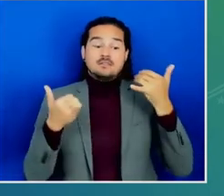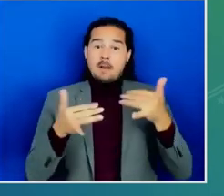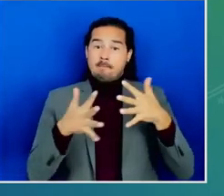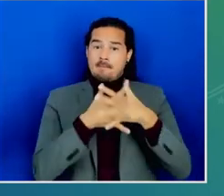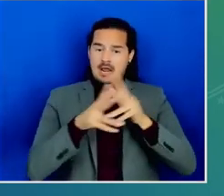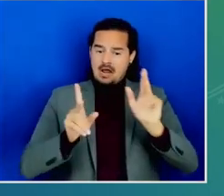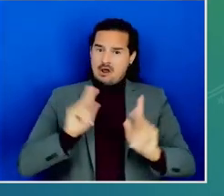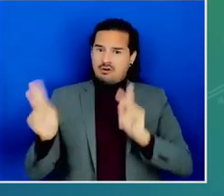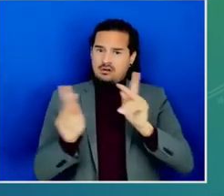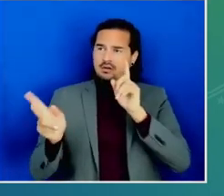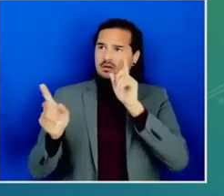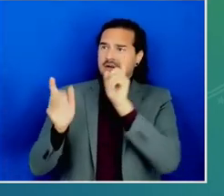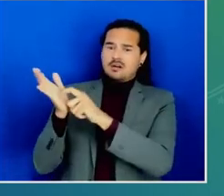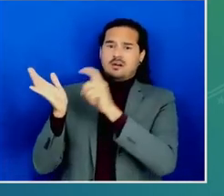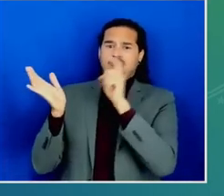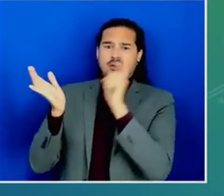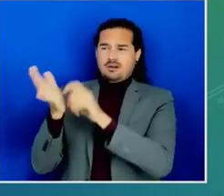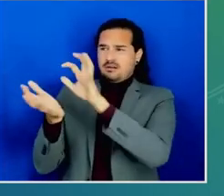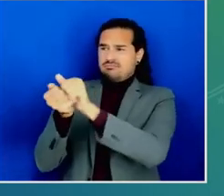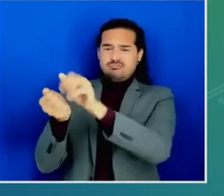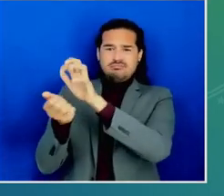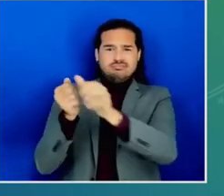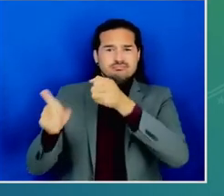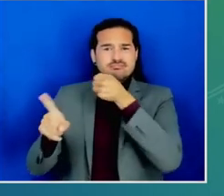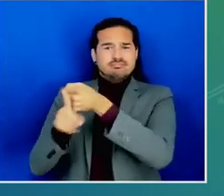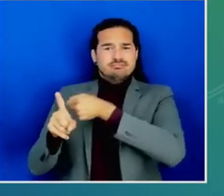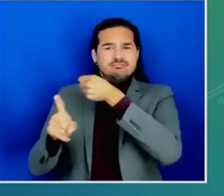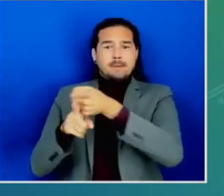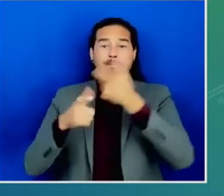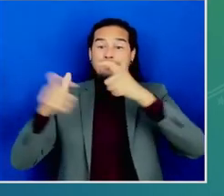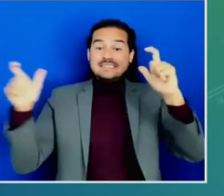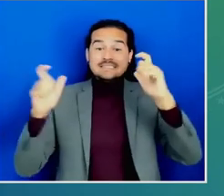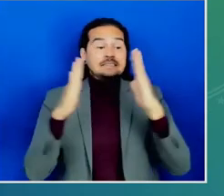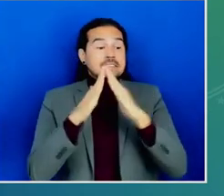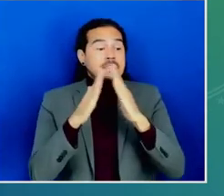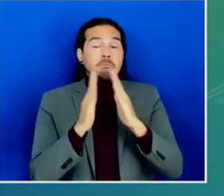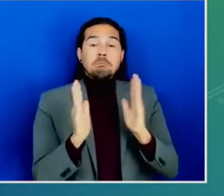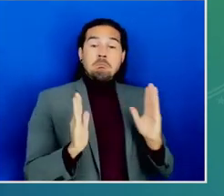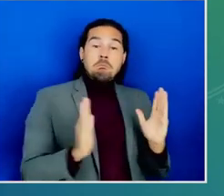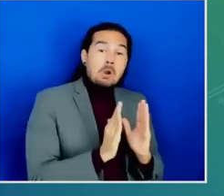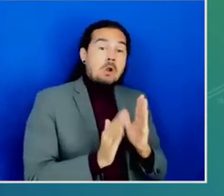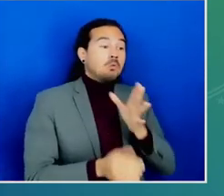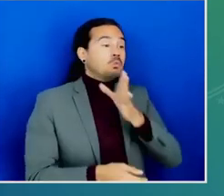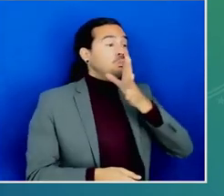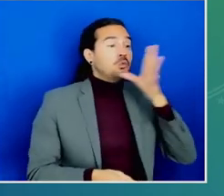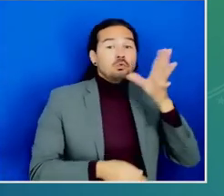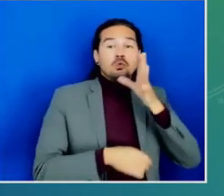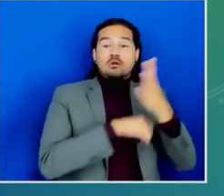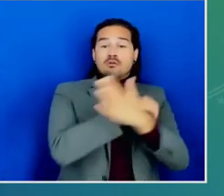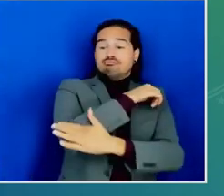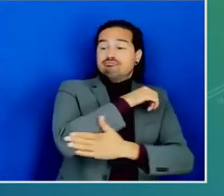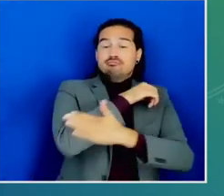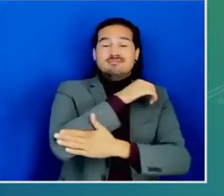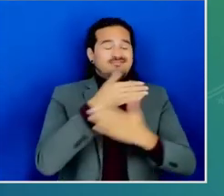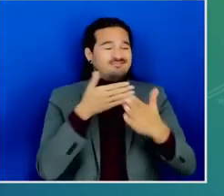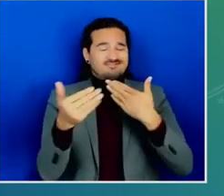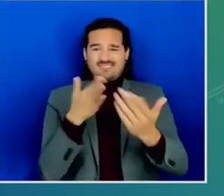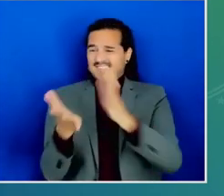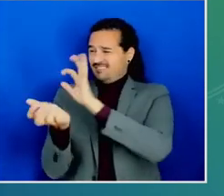the devastation in big cities, small towns, on coastlines and in farmlands, in red states and in